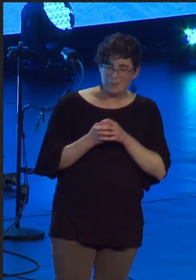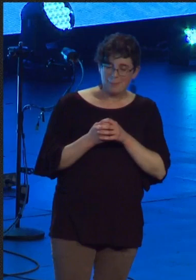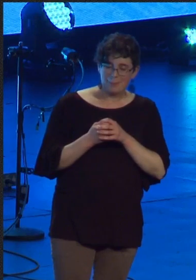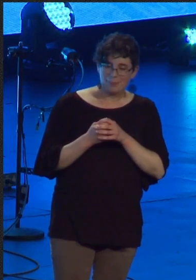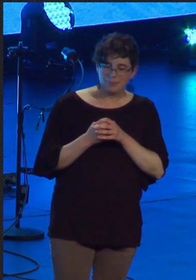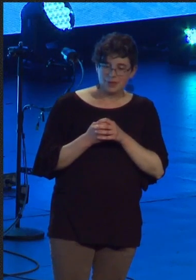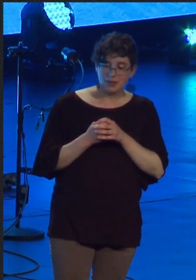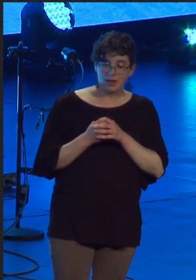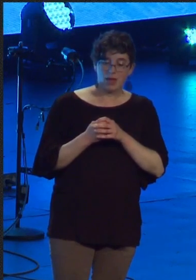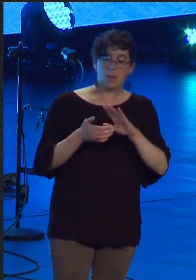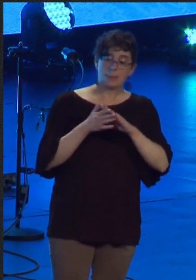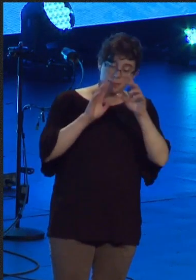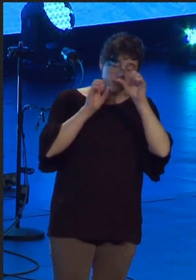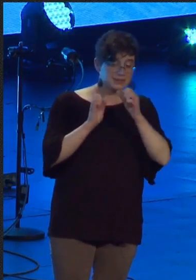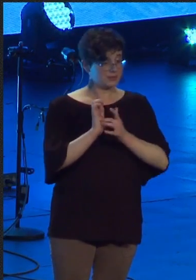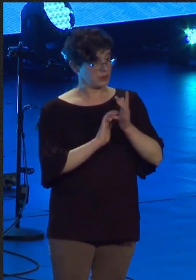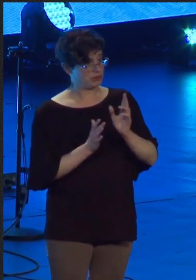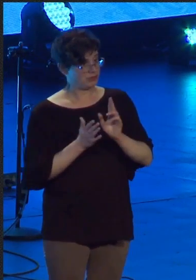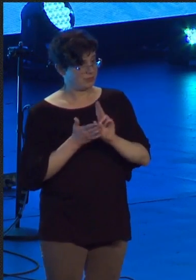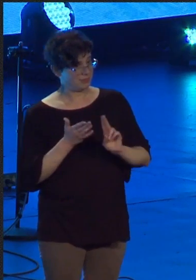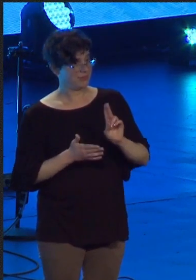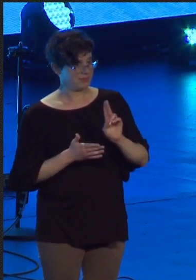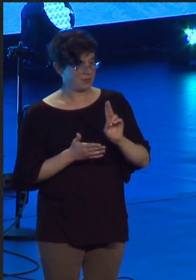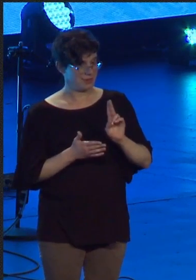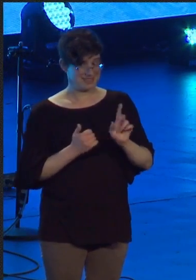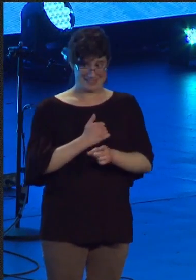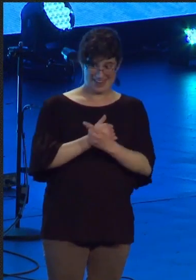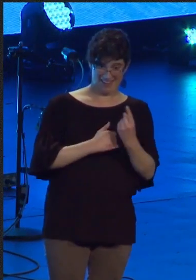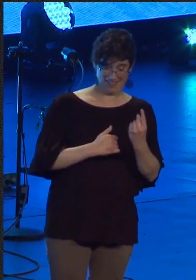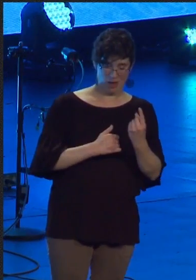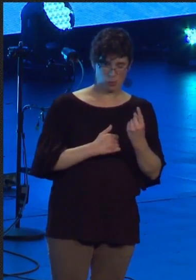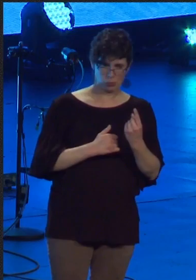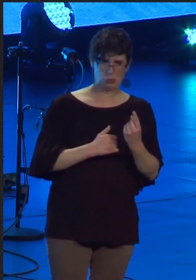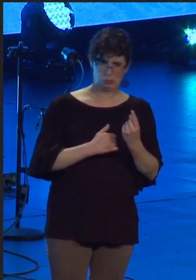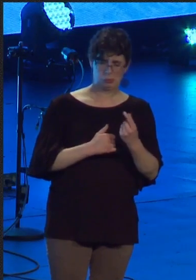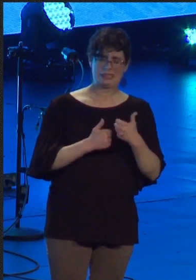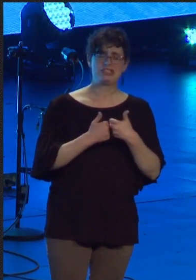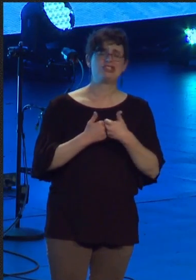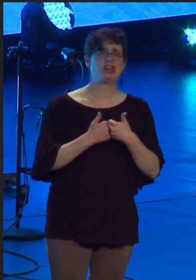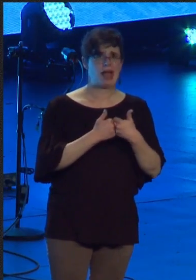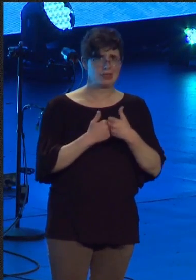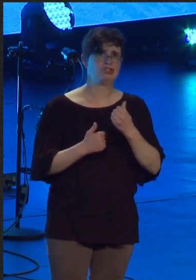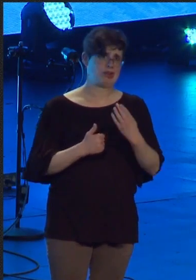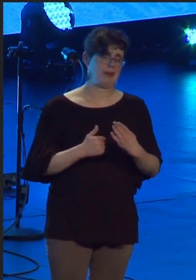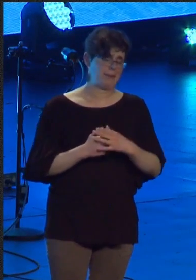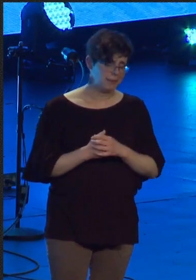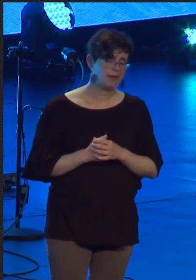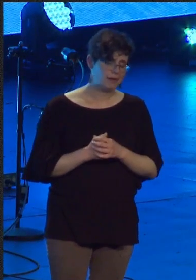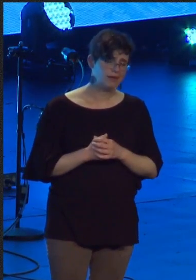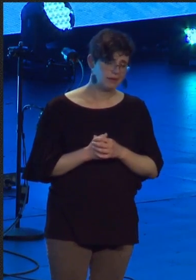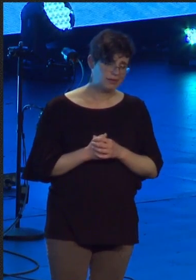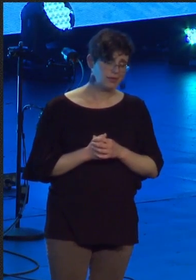Being the president of a Christian college in today's world is probably one of the hardest jobs